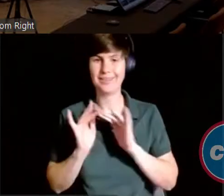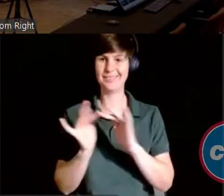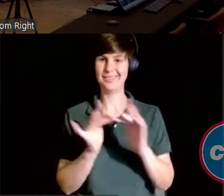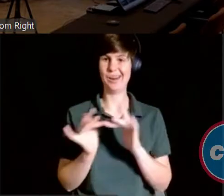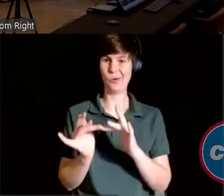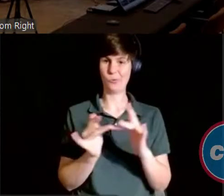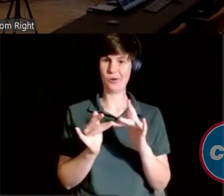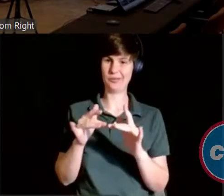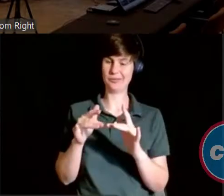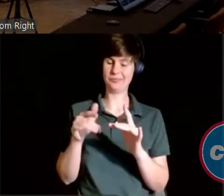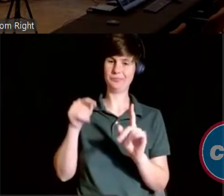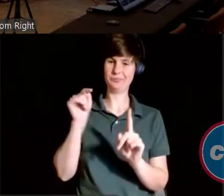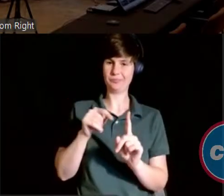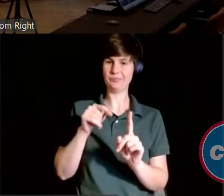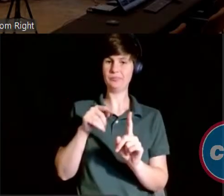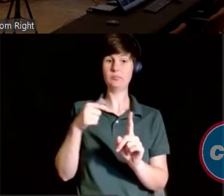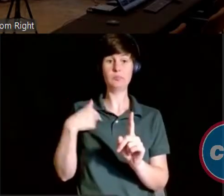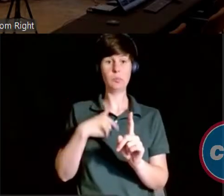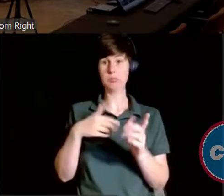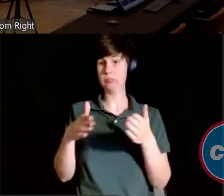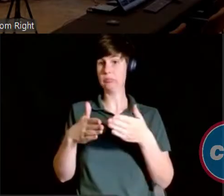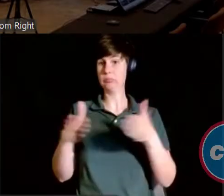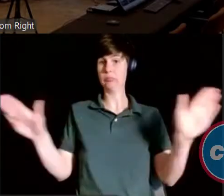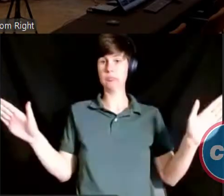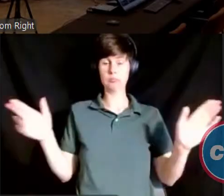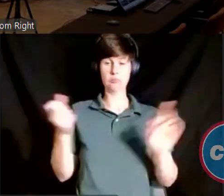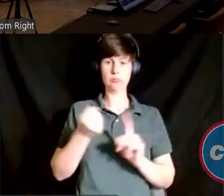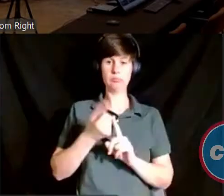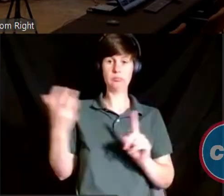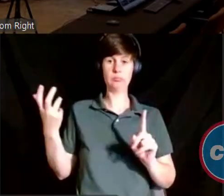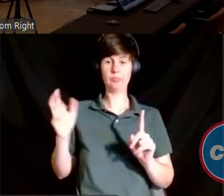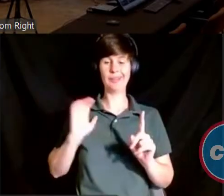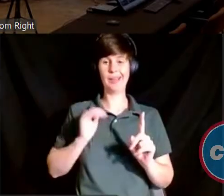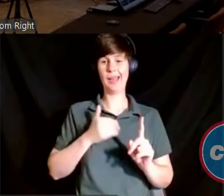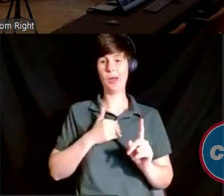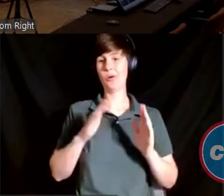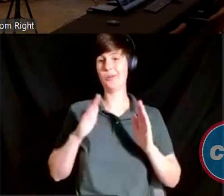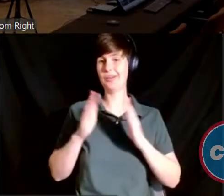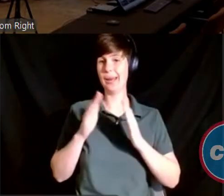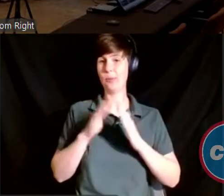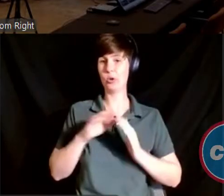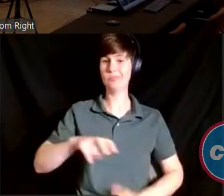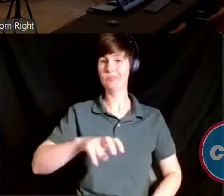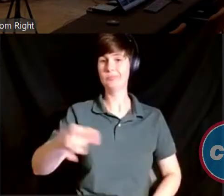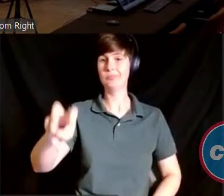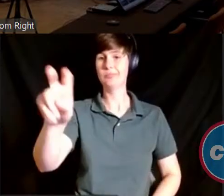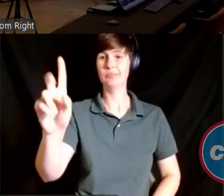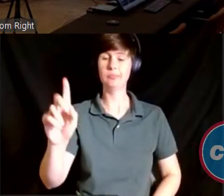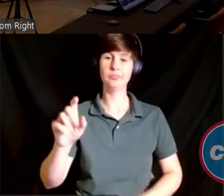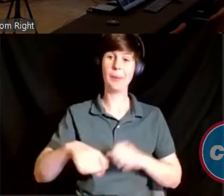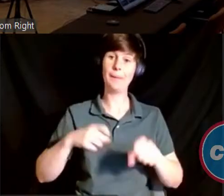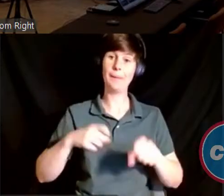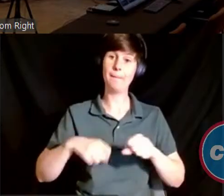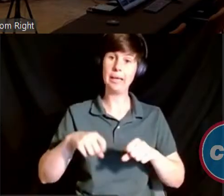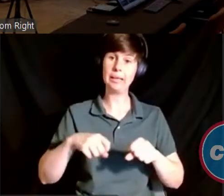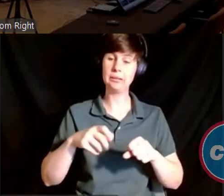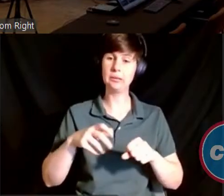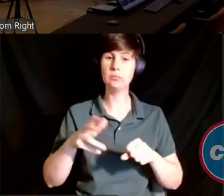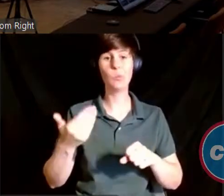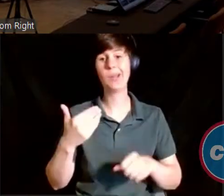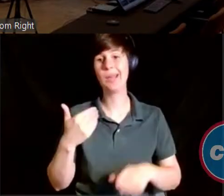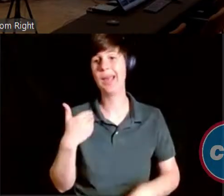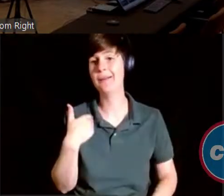we are expanding our neighborhood kind of routing between for our bike facilities. So we have a lot of, we call them neighborhood